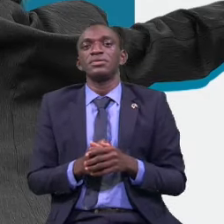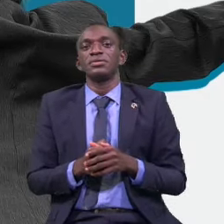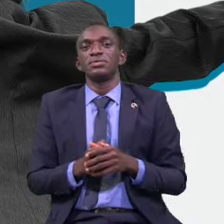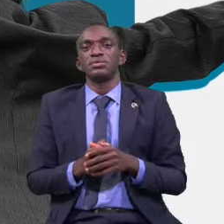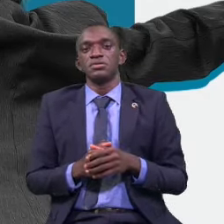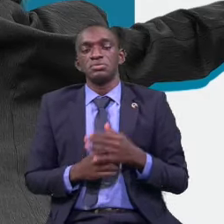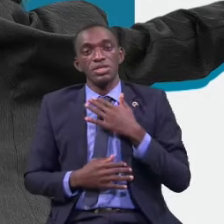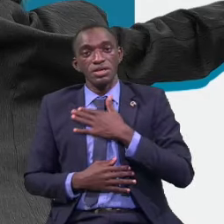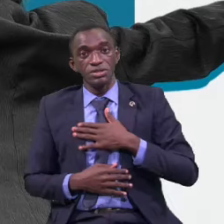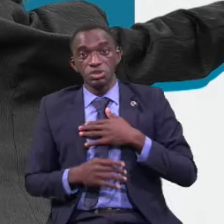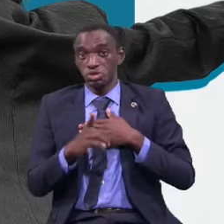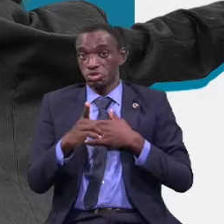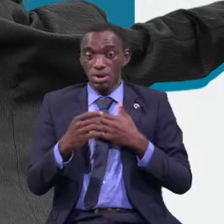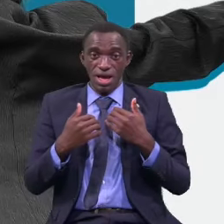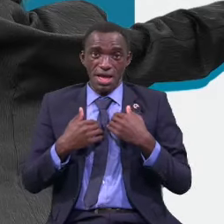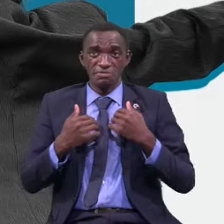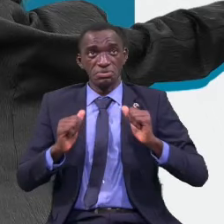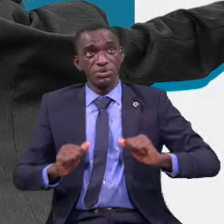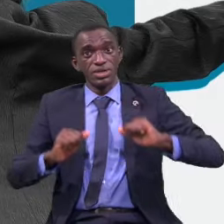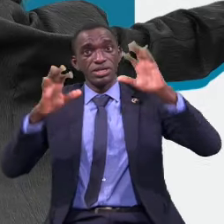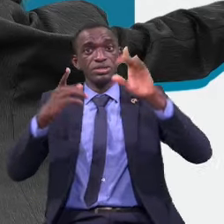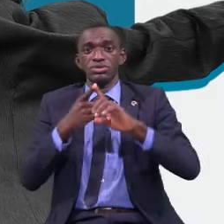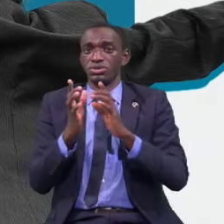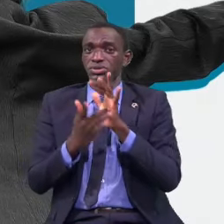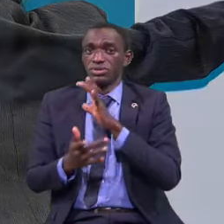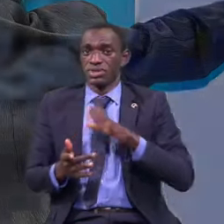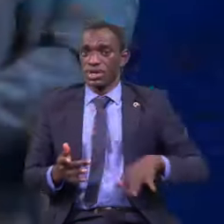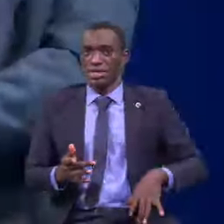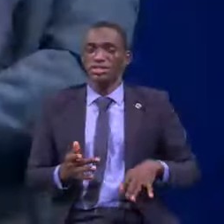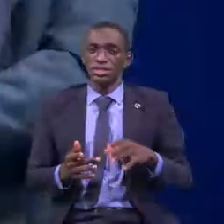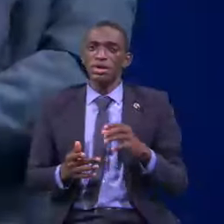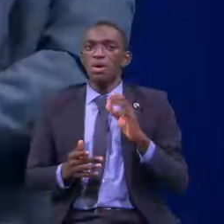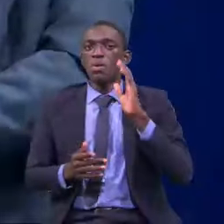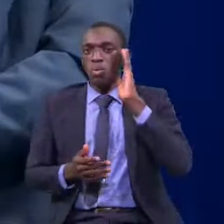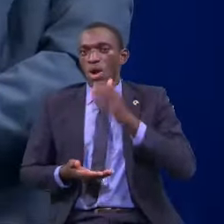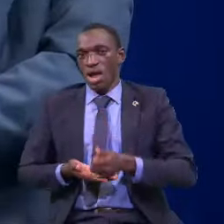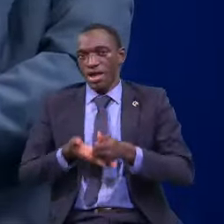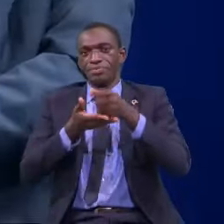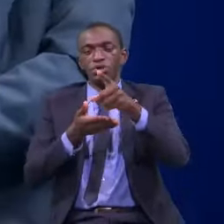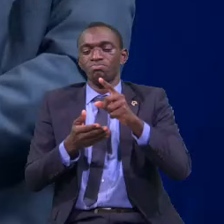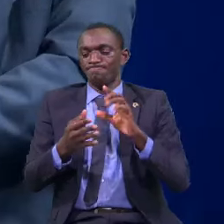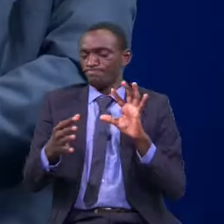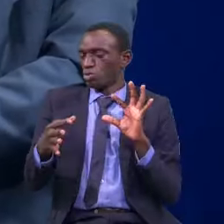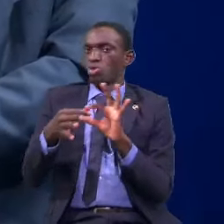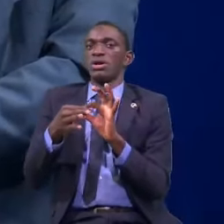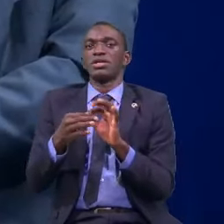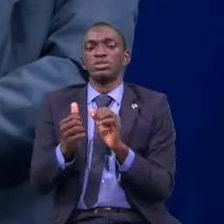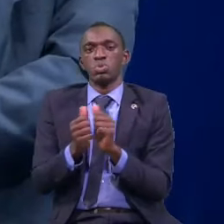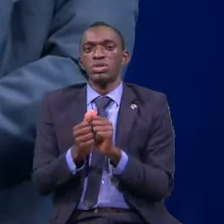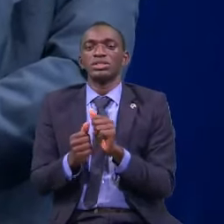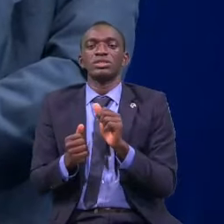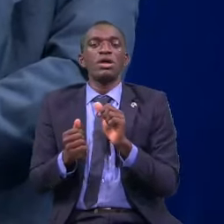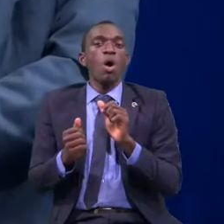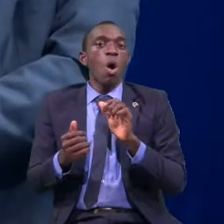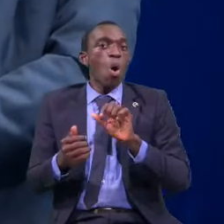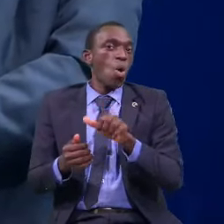plaît, connectez-vous à nous et parce que sur ce formulaire, nous demanderons encore certaines informations sur vous. If you just give